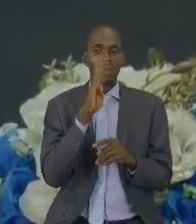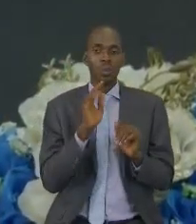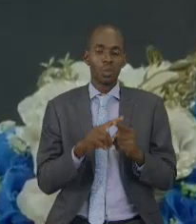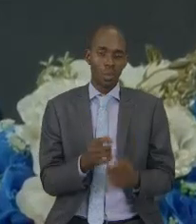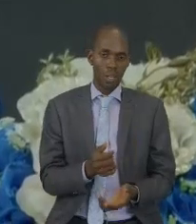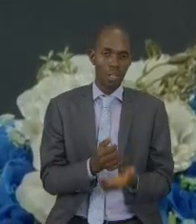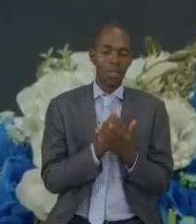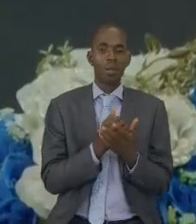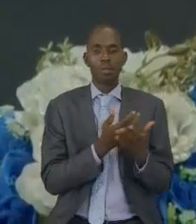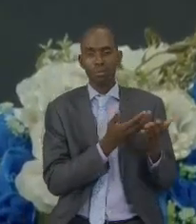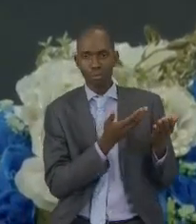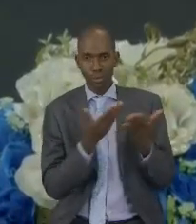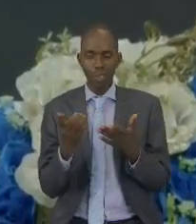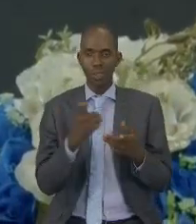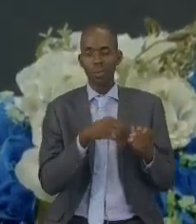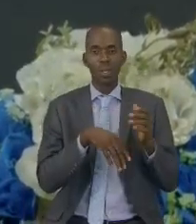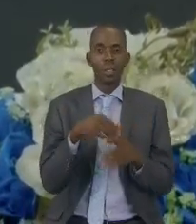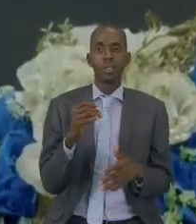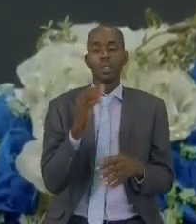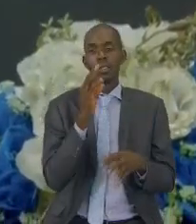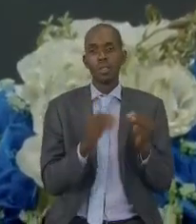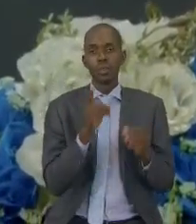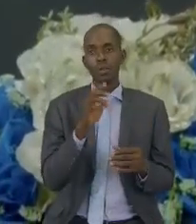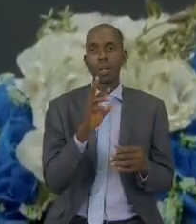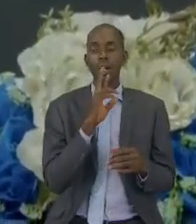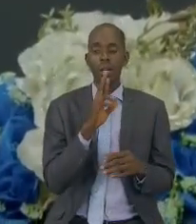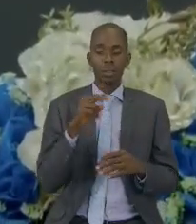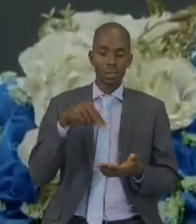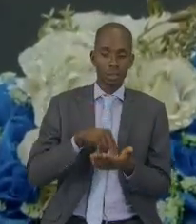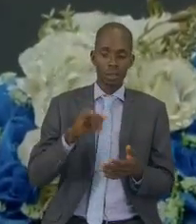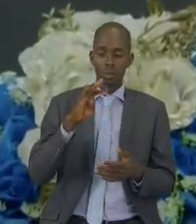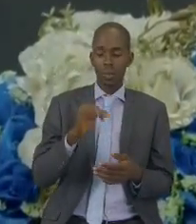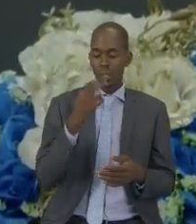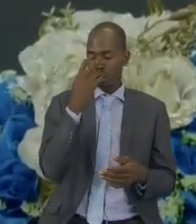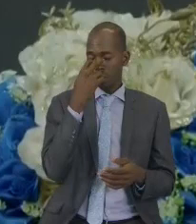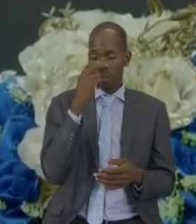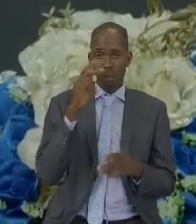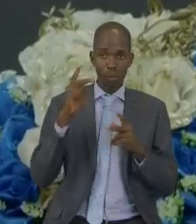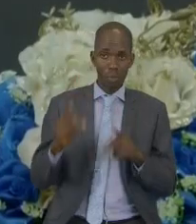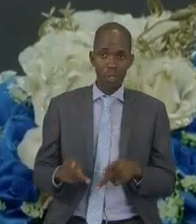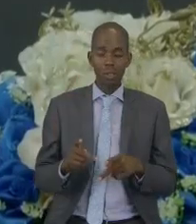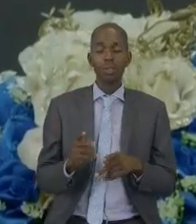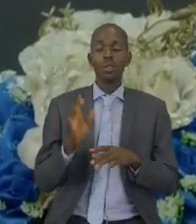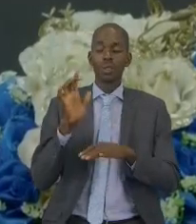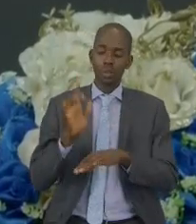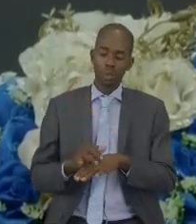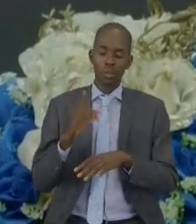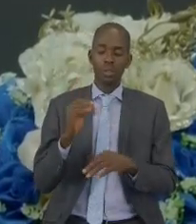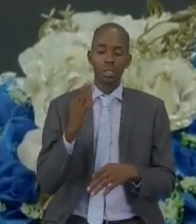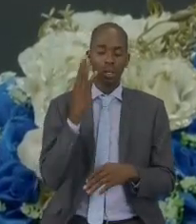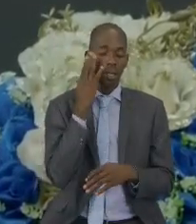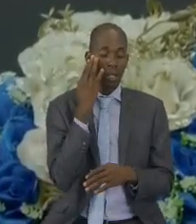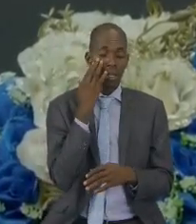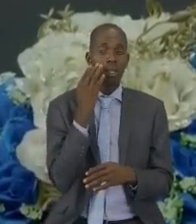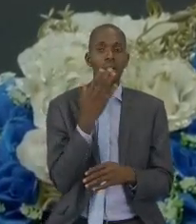If you are by the blind, you go to that person who is blind, lay your hands upon the eyes, they